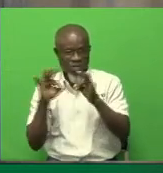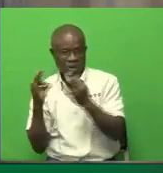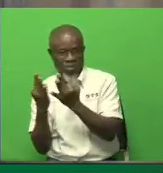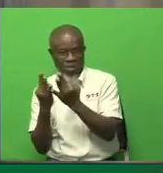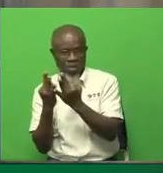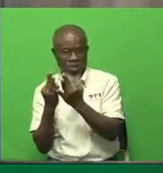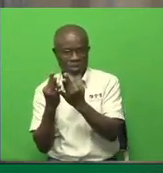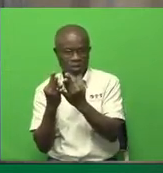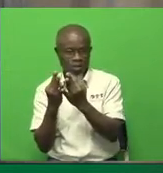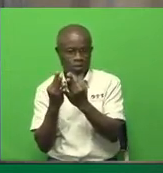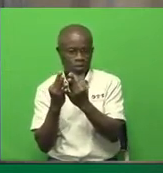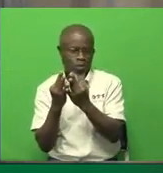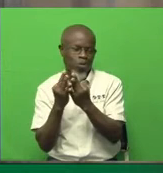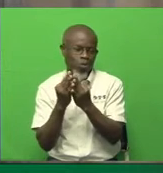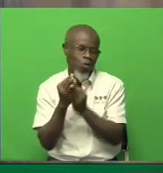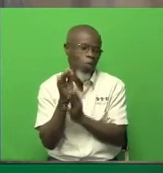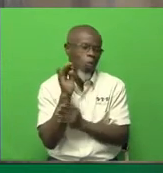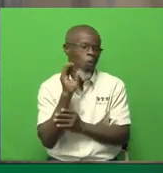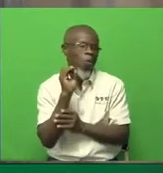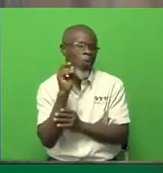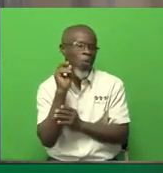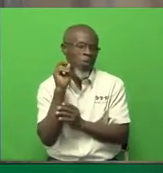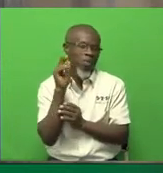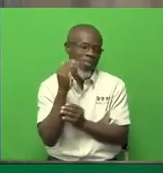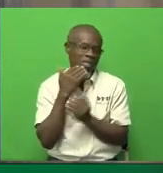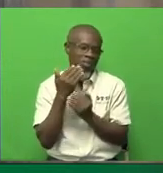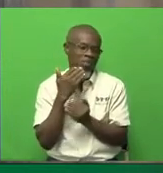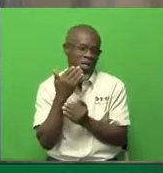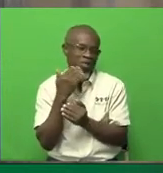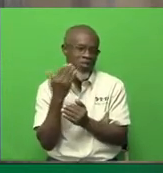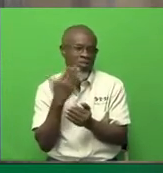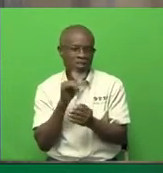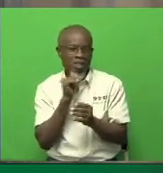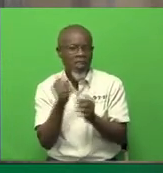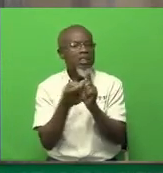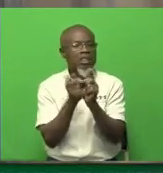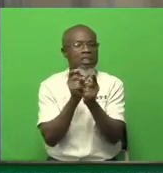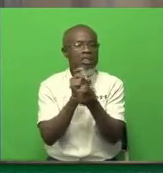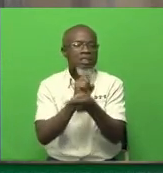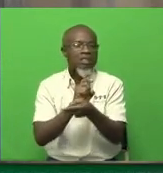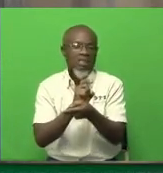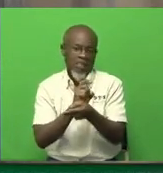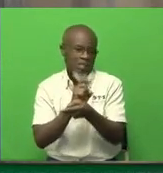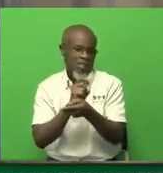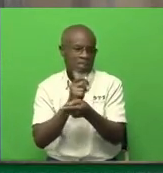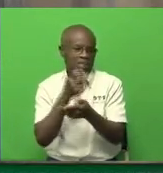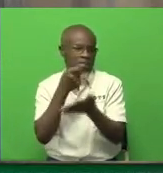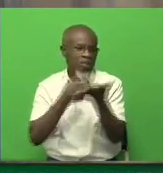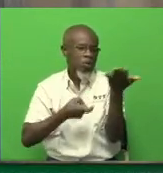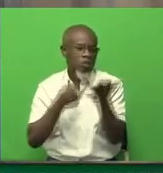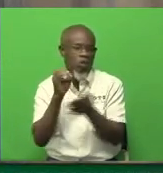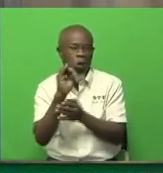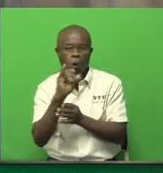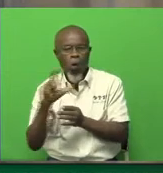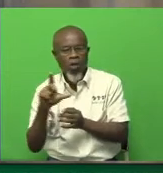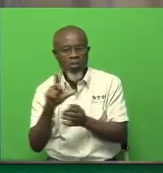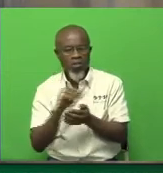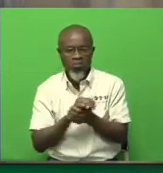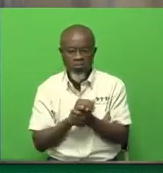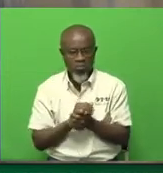okay thank you sir very important doesn't change it doesn't change the price of cocoa or the price of oil